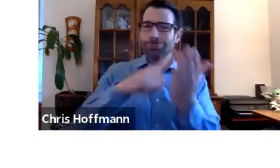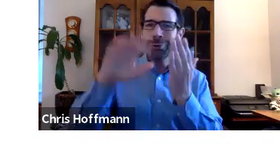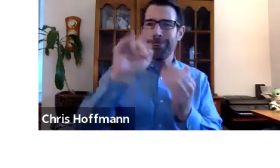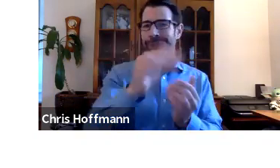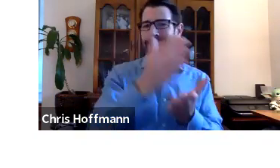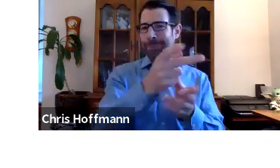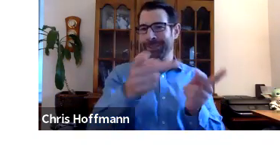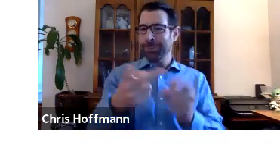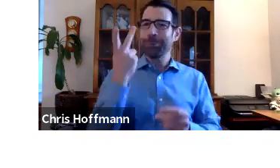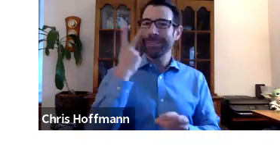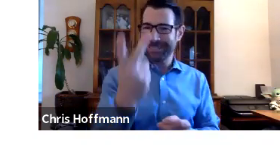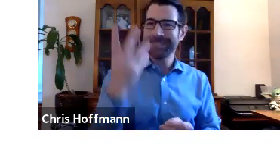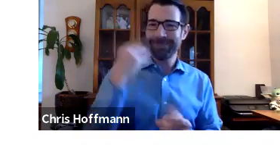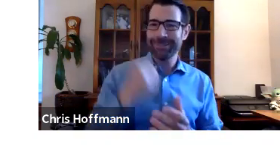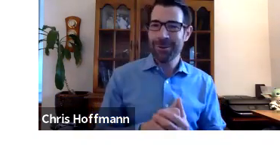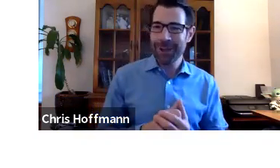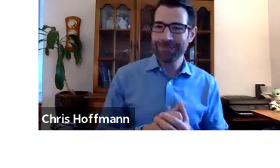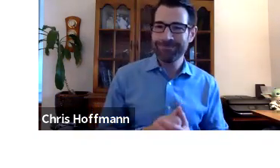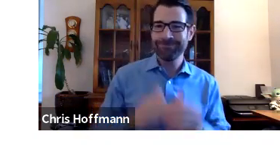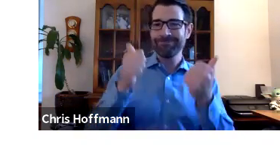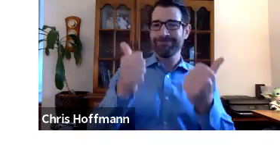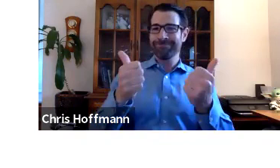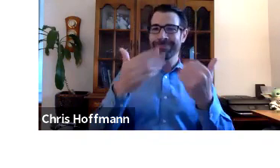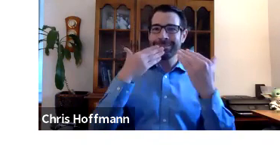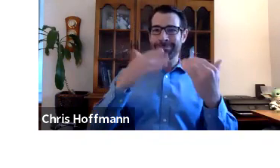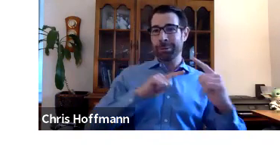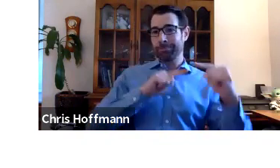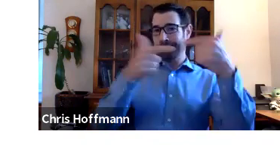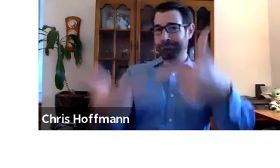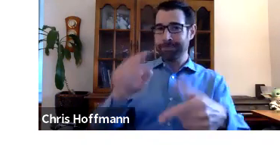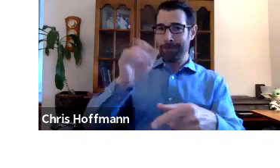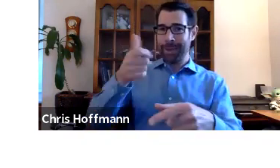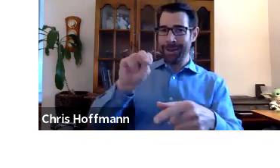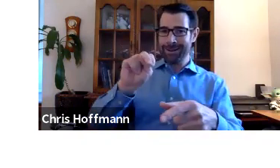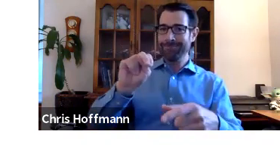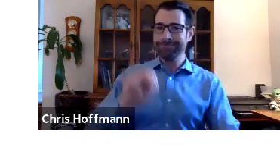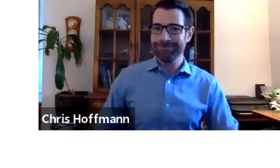have incorporated deaf design in their space. So it's